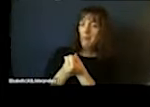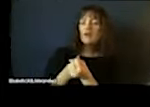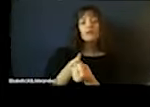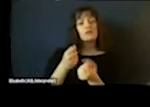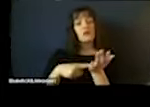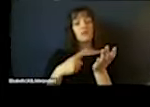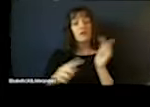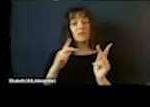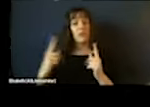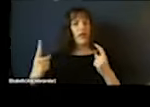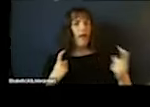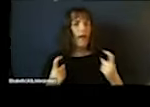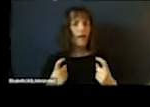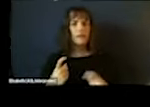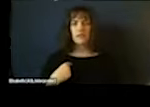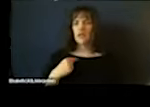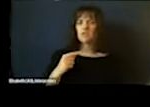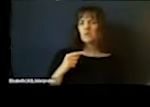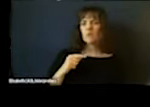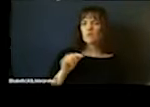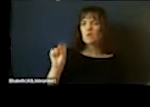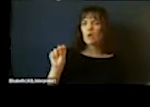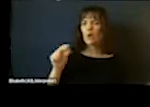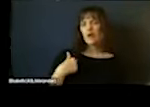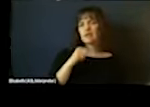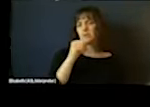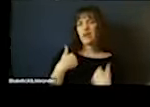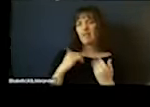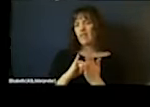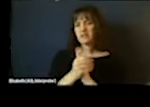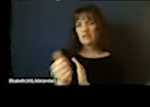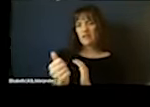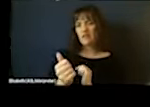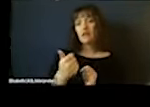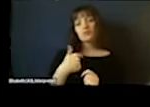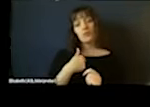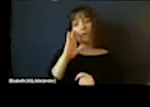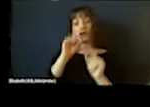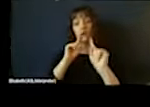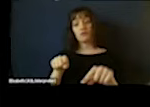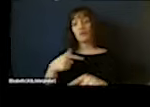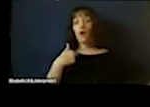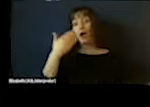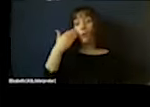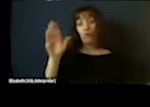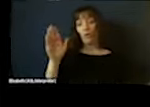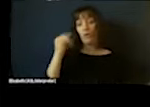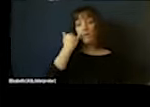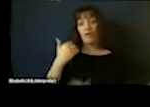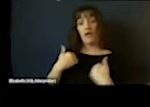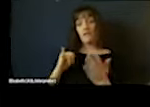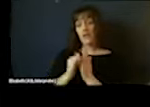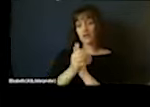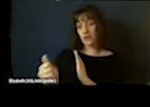and I realize that I'm not good at that. And I said, I don't know exactly, but if I were in that situation, I might try in